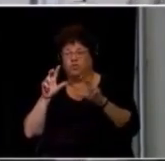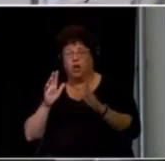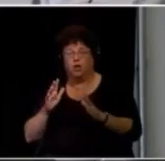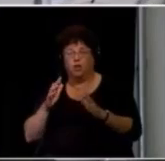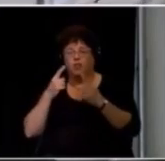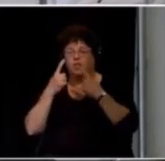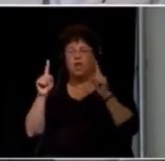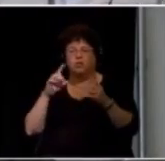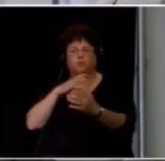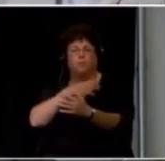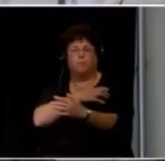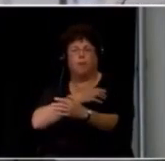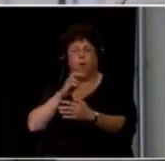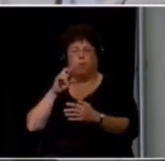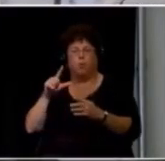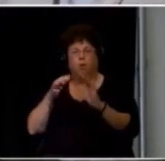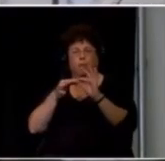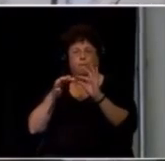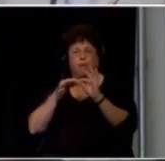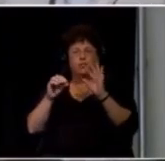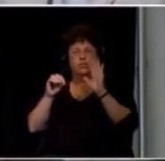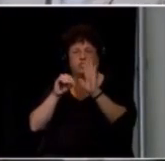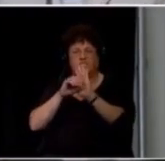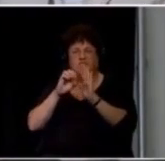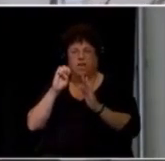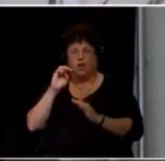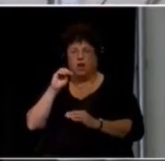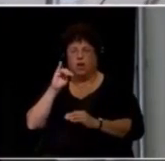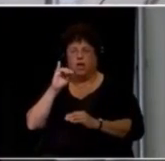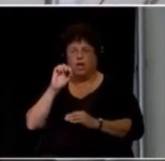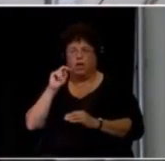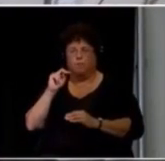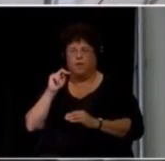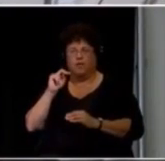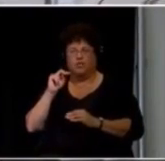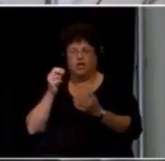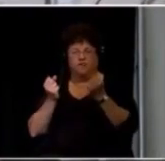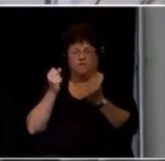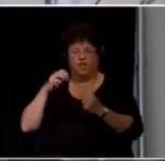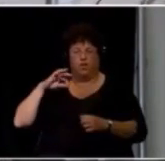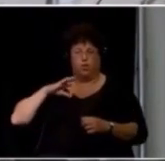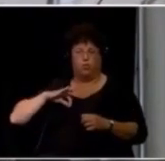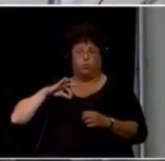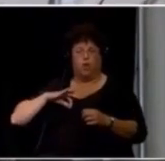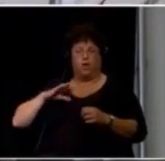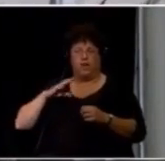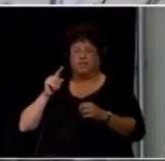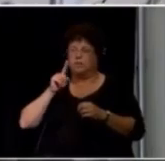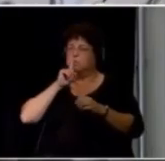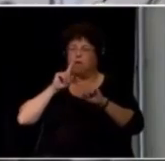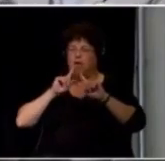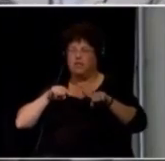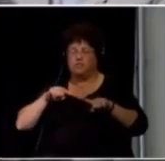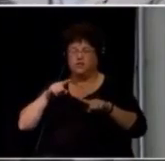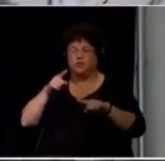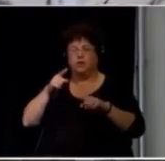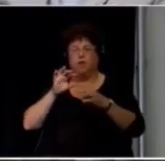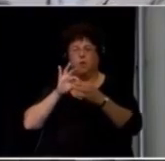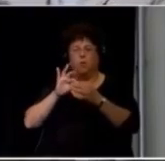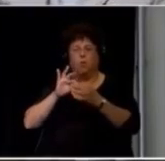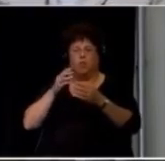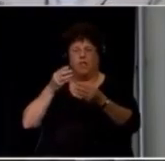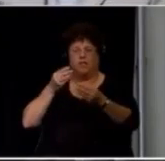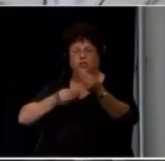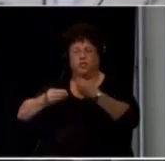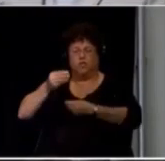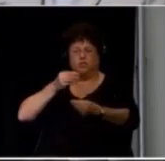of the Powerwall, there was a mention about the zero-emission vehicle credits, and the question was unanswered. And it relates to the swap